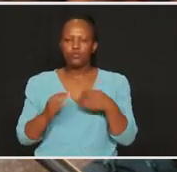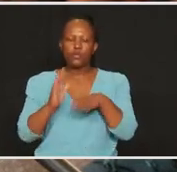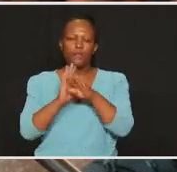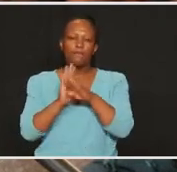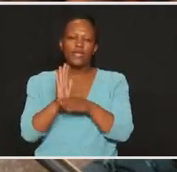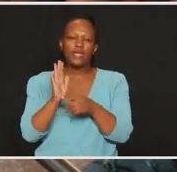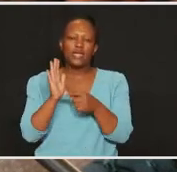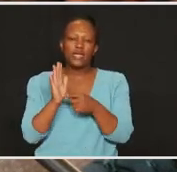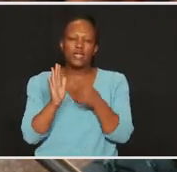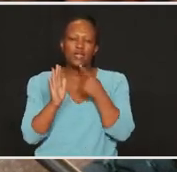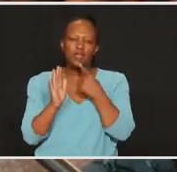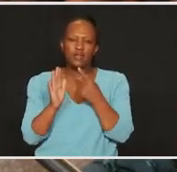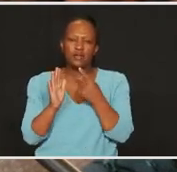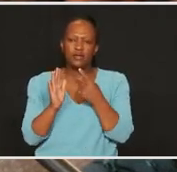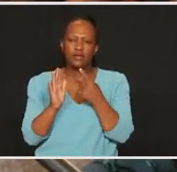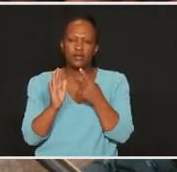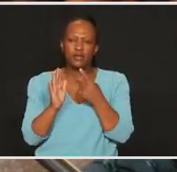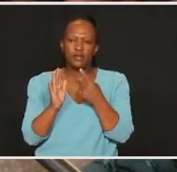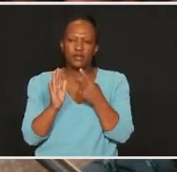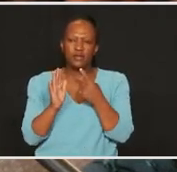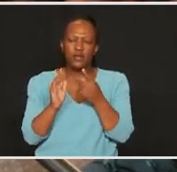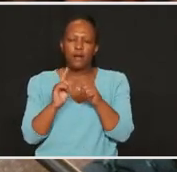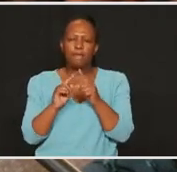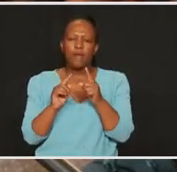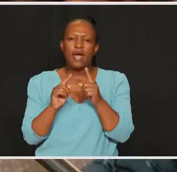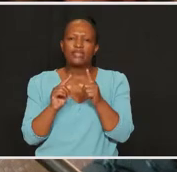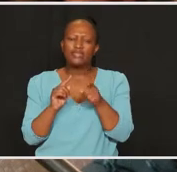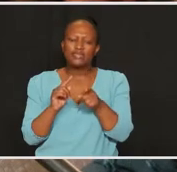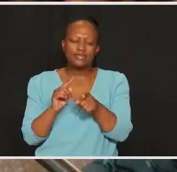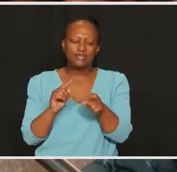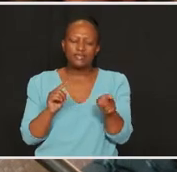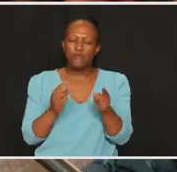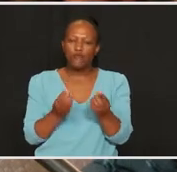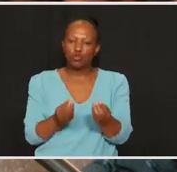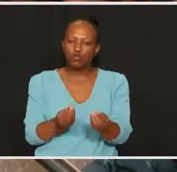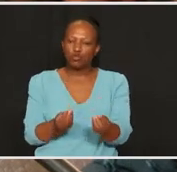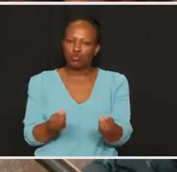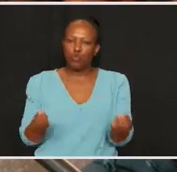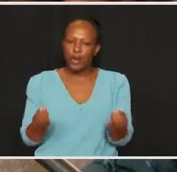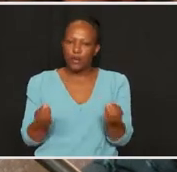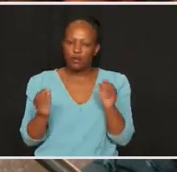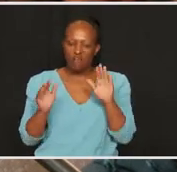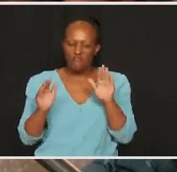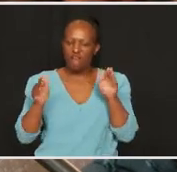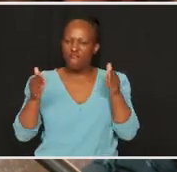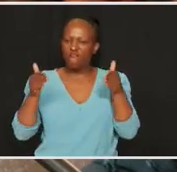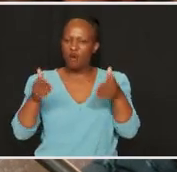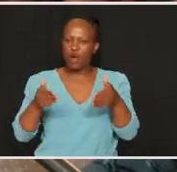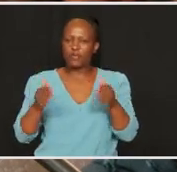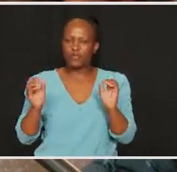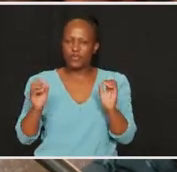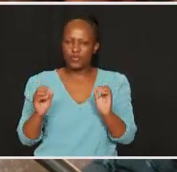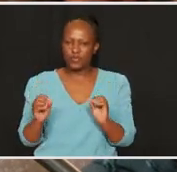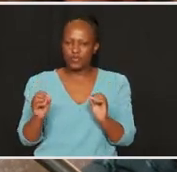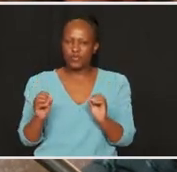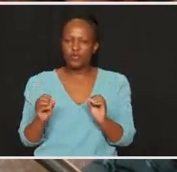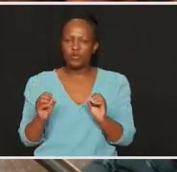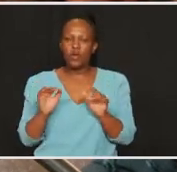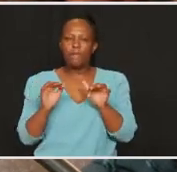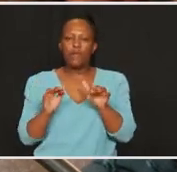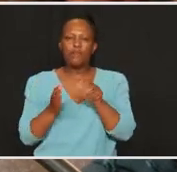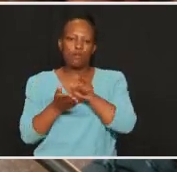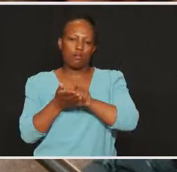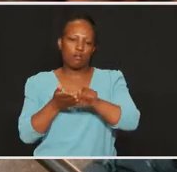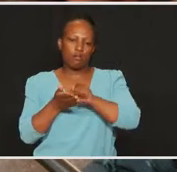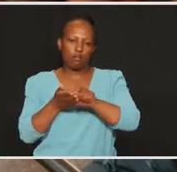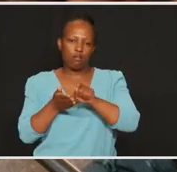the best interests of bureaucrats over the best interests of the young people it is meant to serve number two the drafters of Bela did